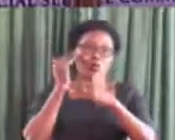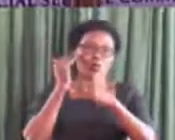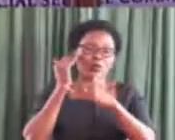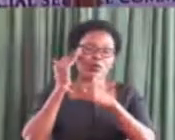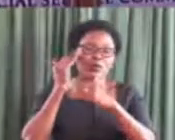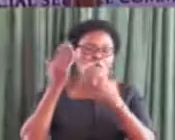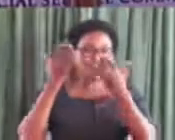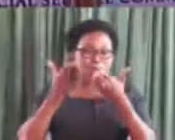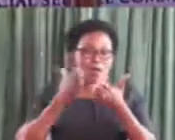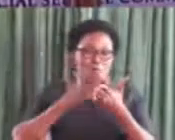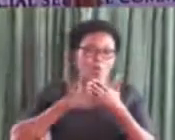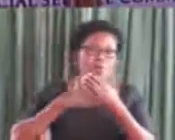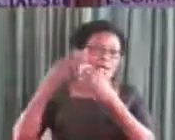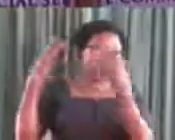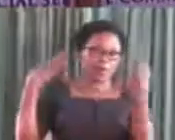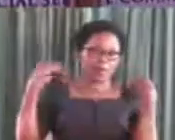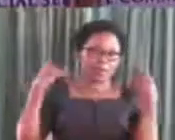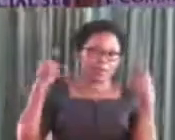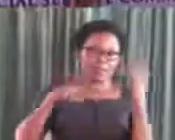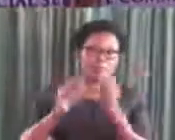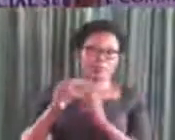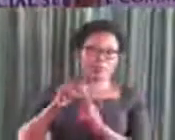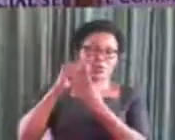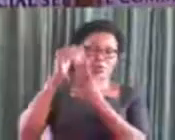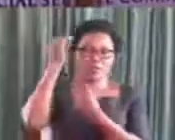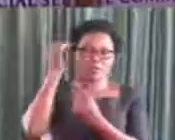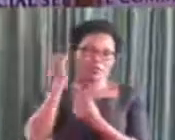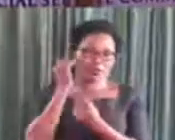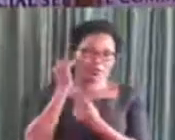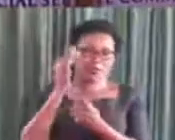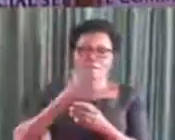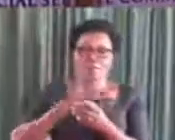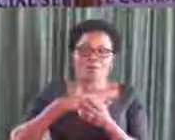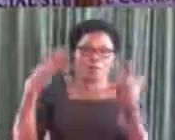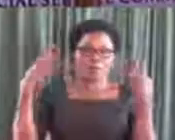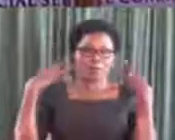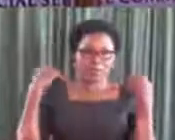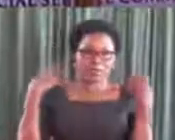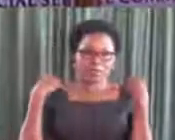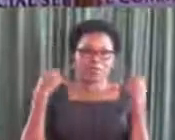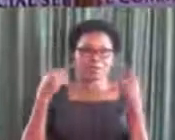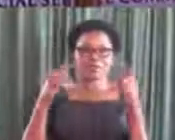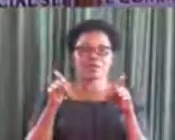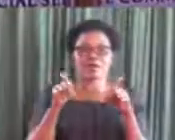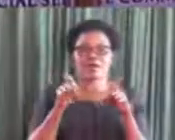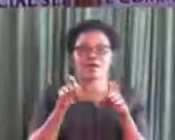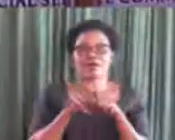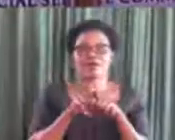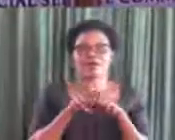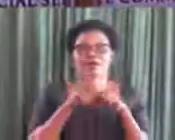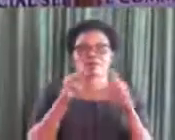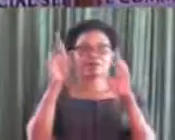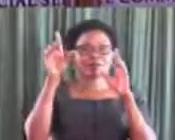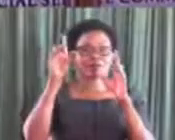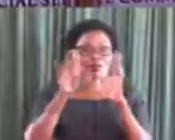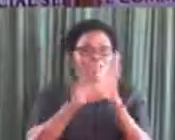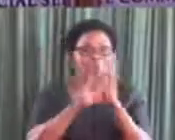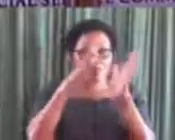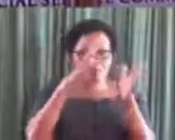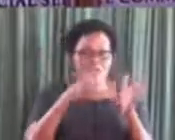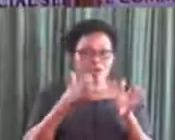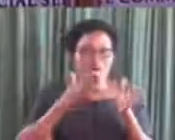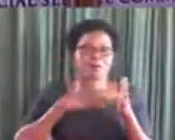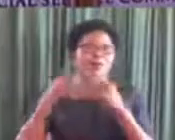practice in a specialized court, my practice as a litigation lawyer, my